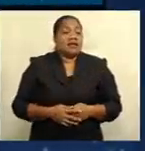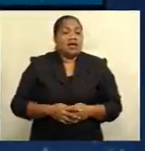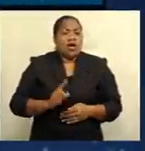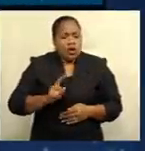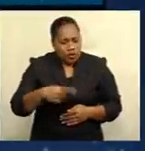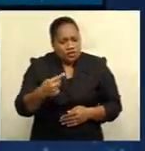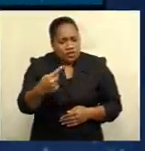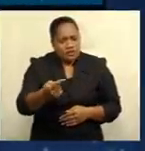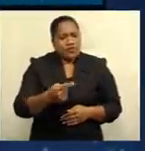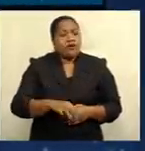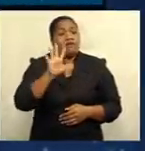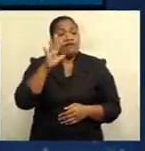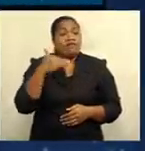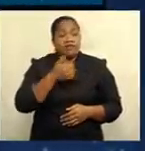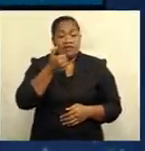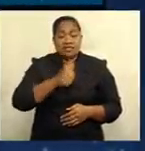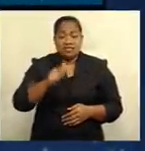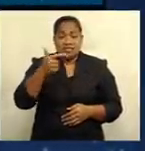continues.